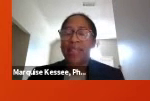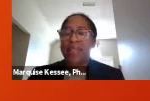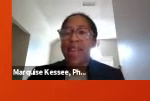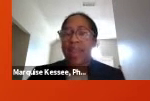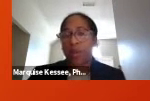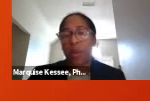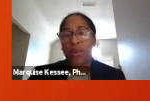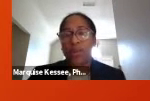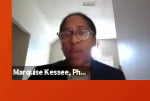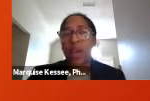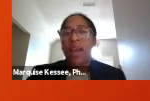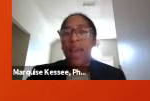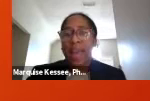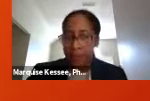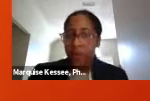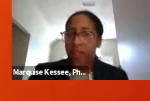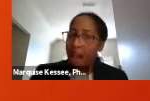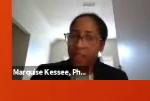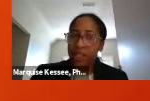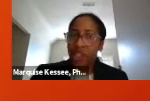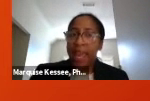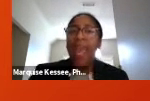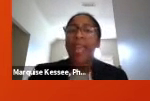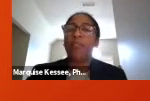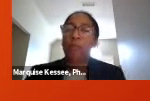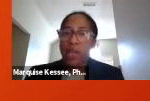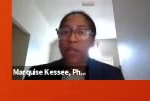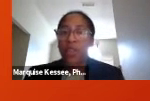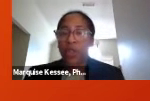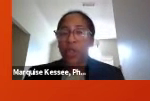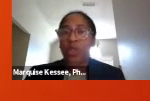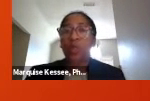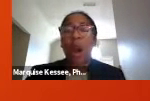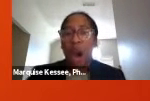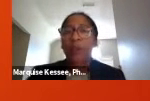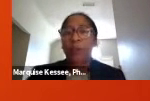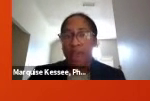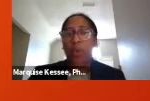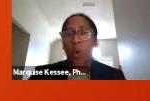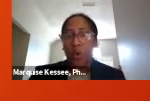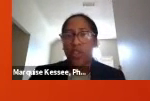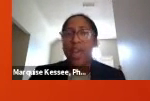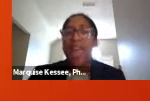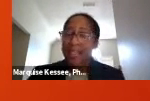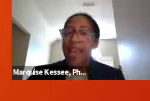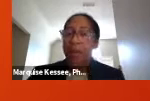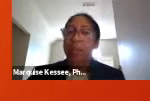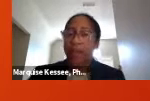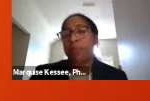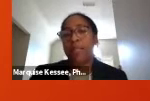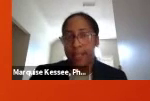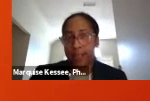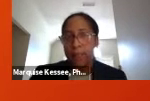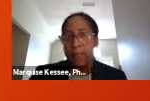you can take that course at a community college and the four-year institution will honor that course as having